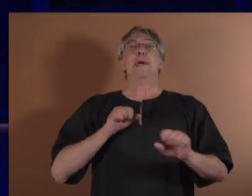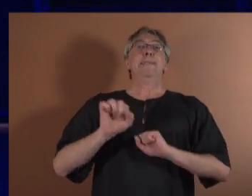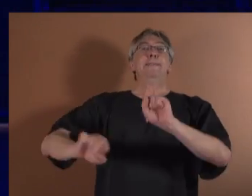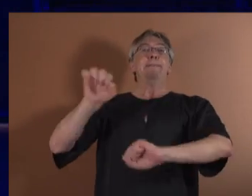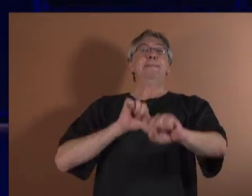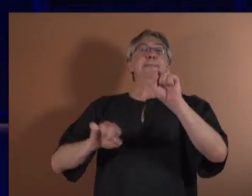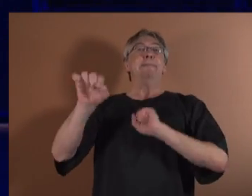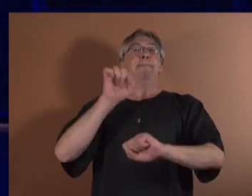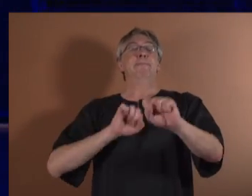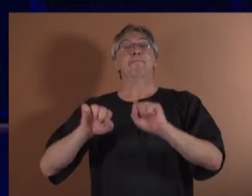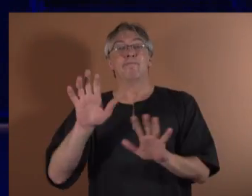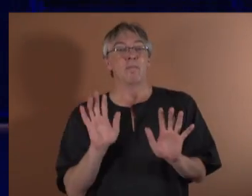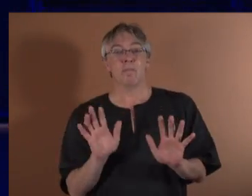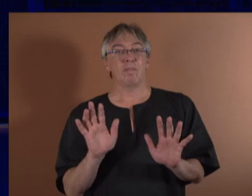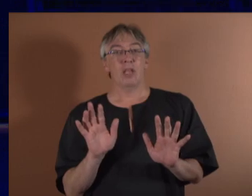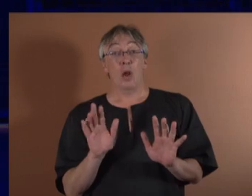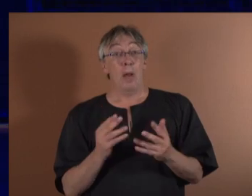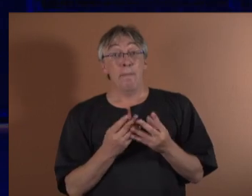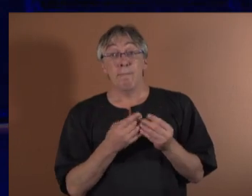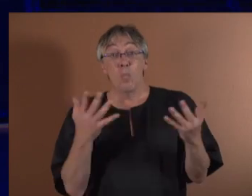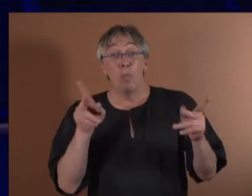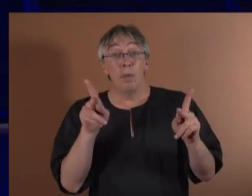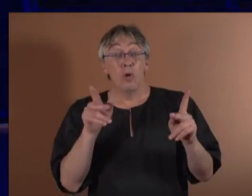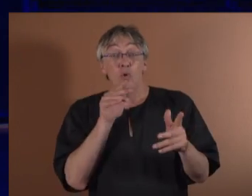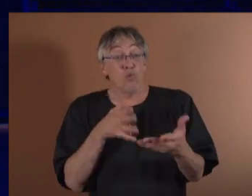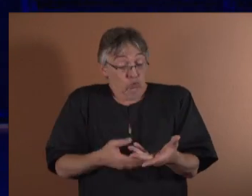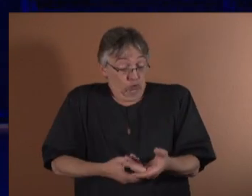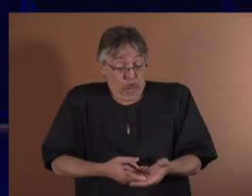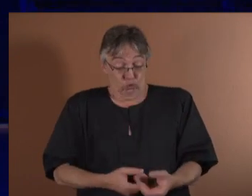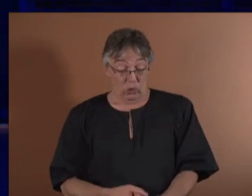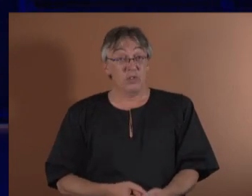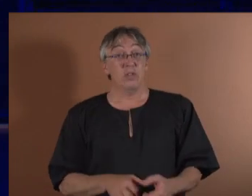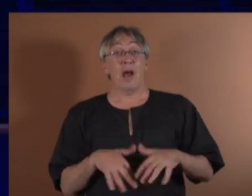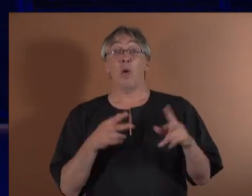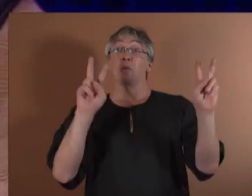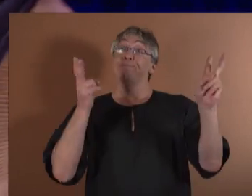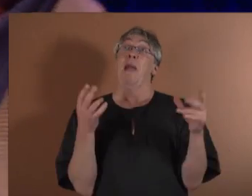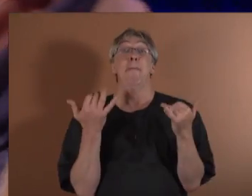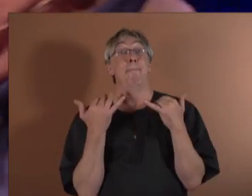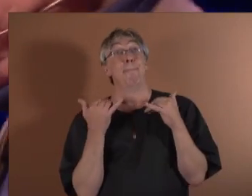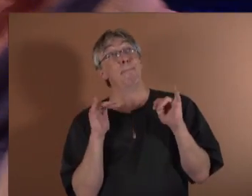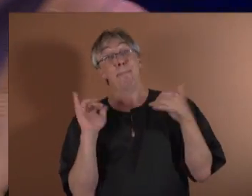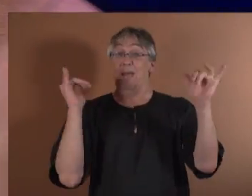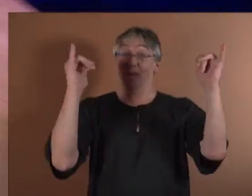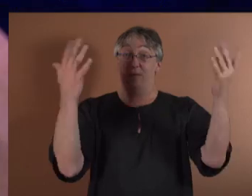can engage with successfully. Most people don't trust they know how to plan.